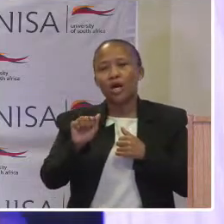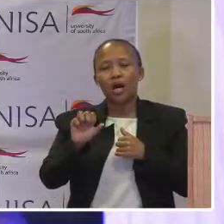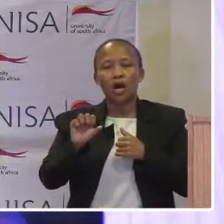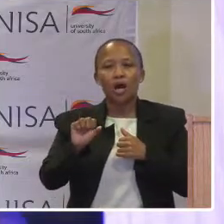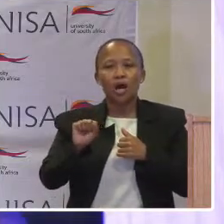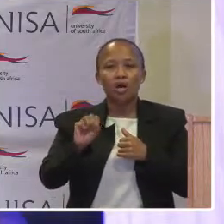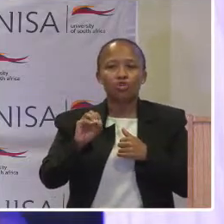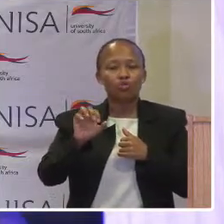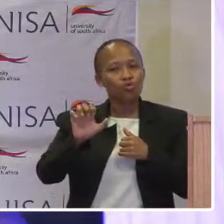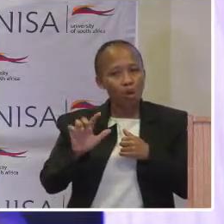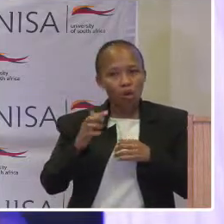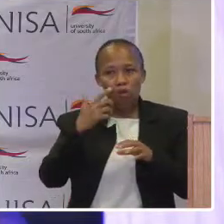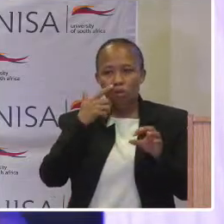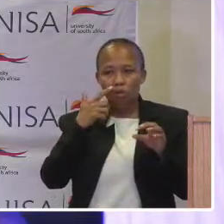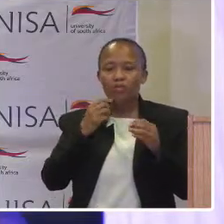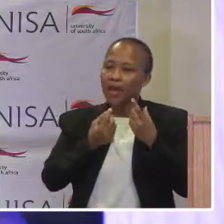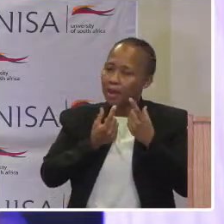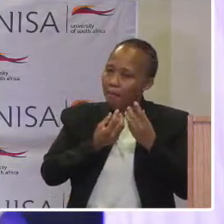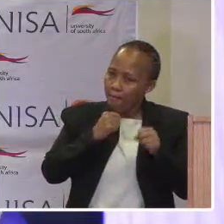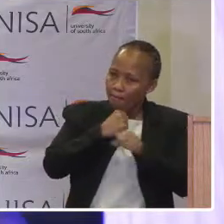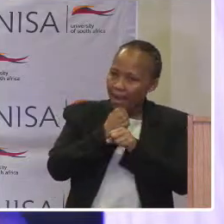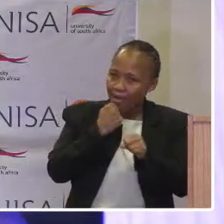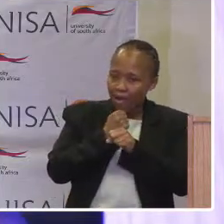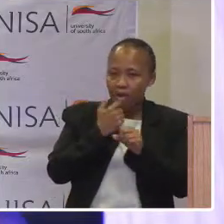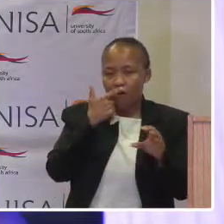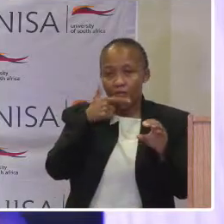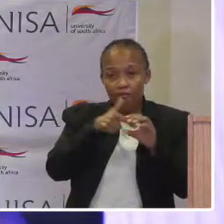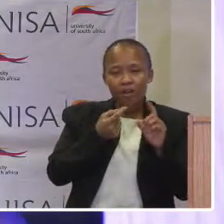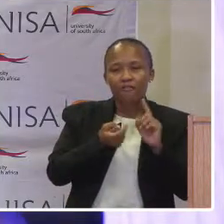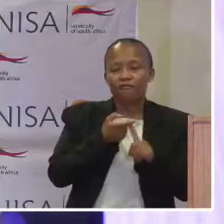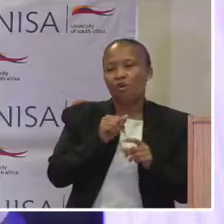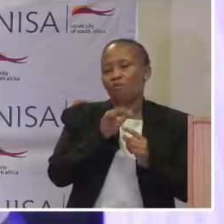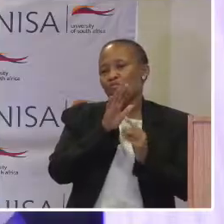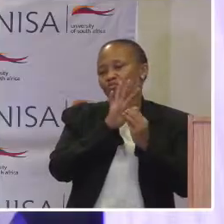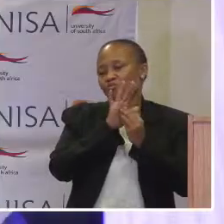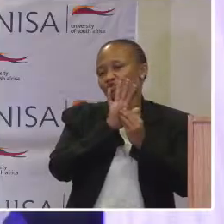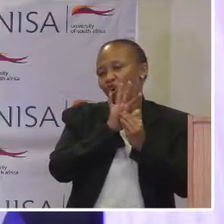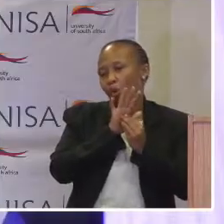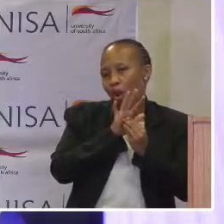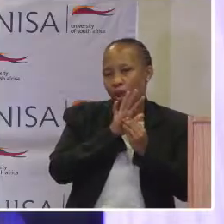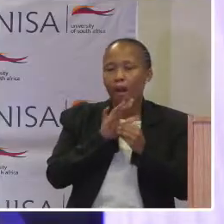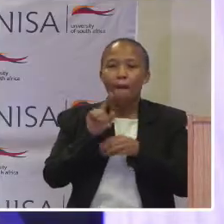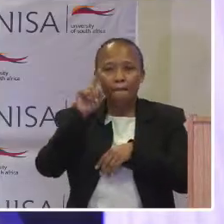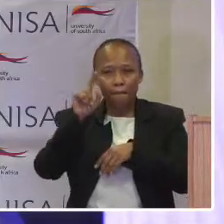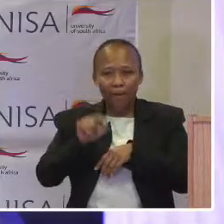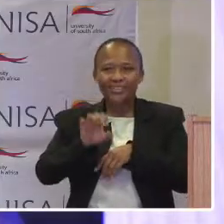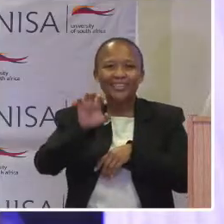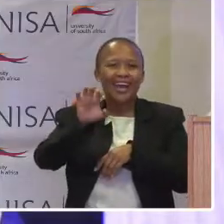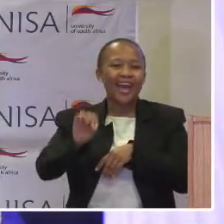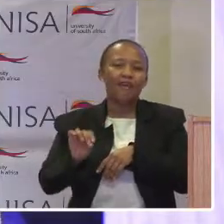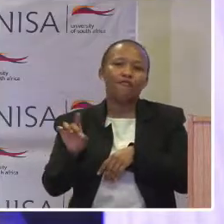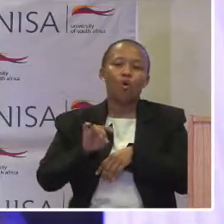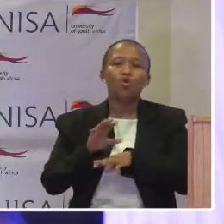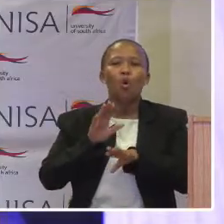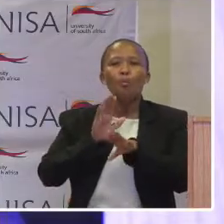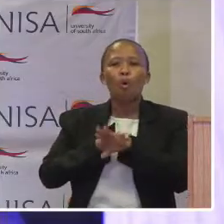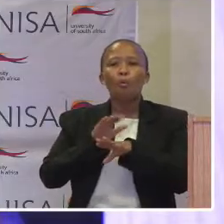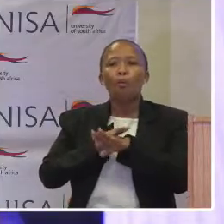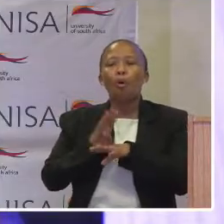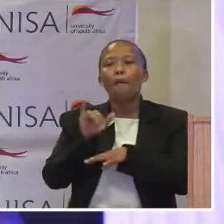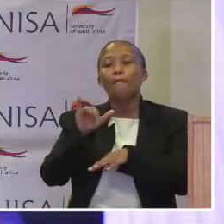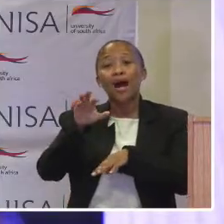extracting fuel from coal, we need similar things to have more bio or green, as you've so said,